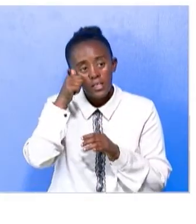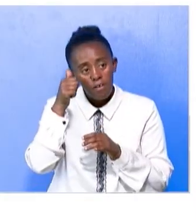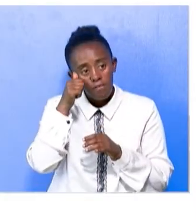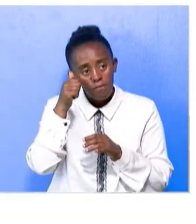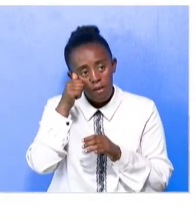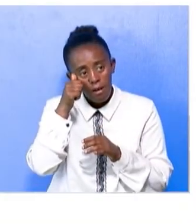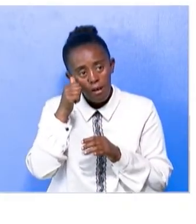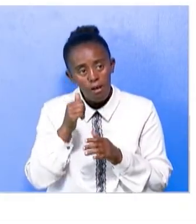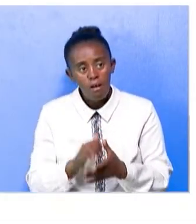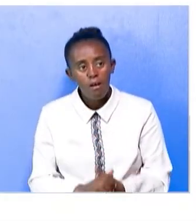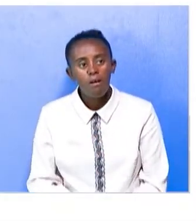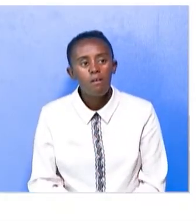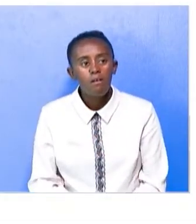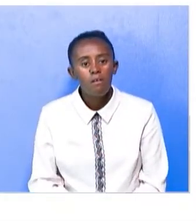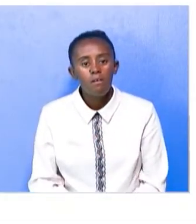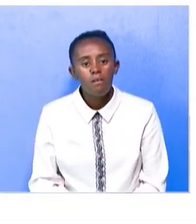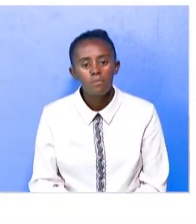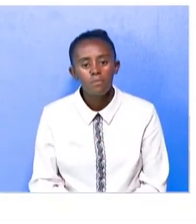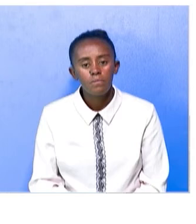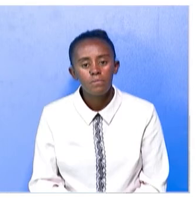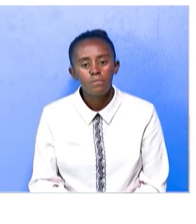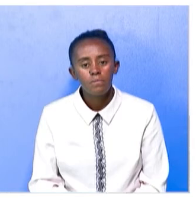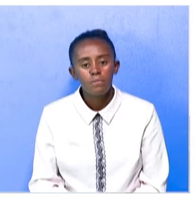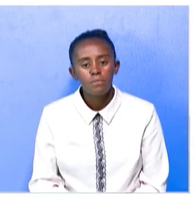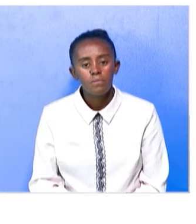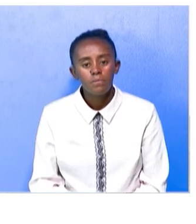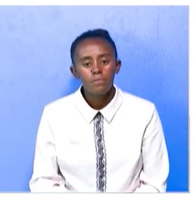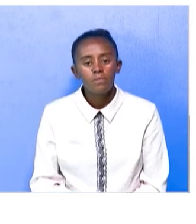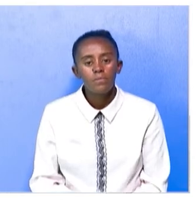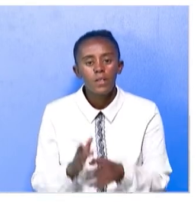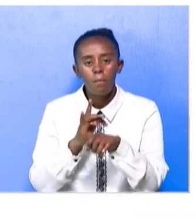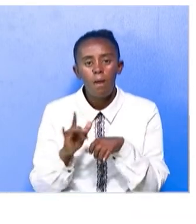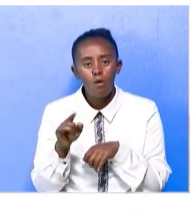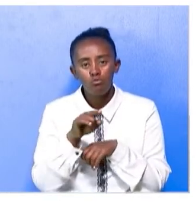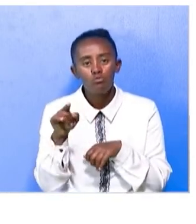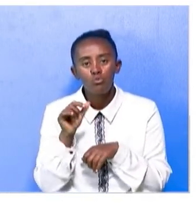right? Okay? To his friend.